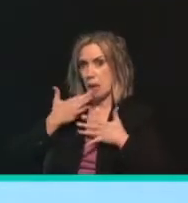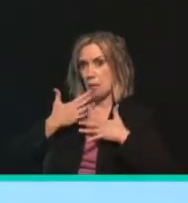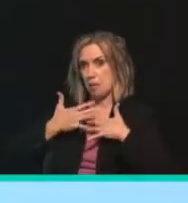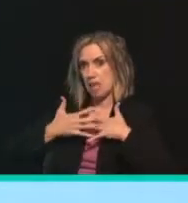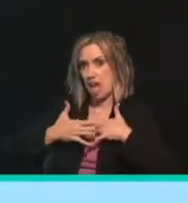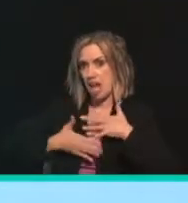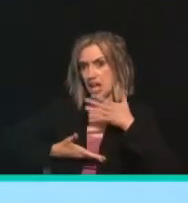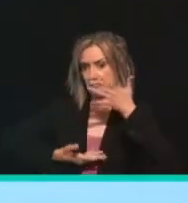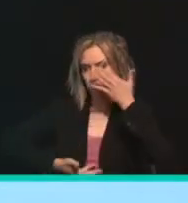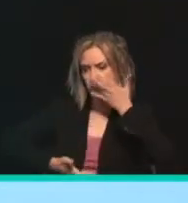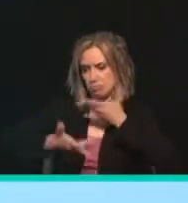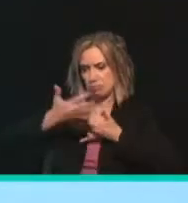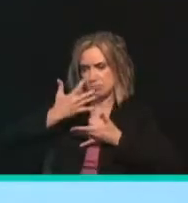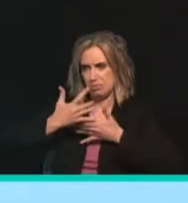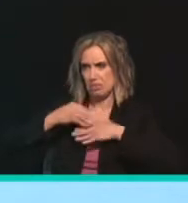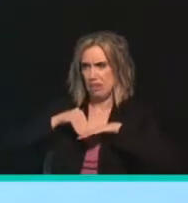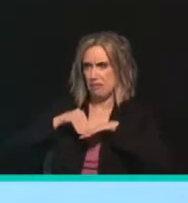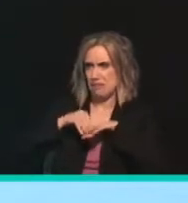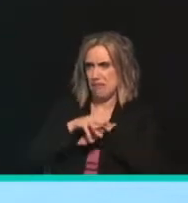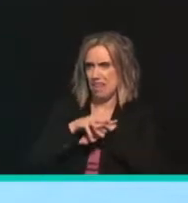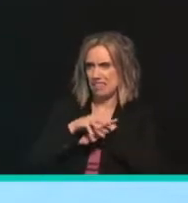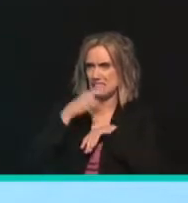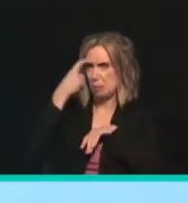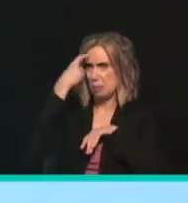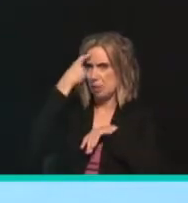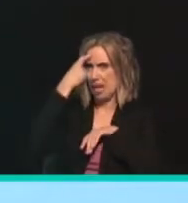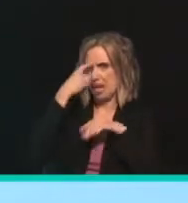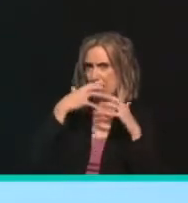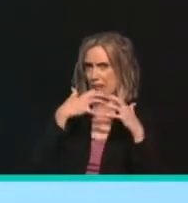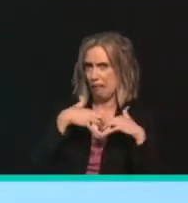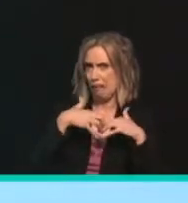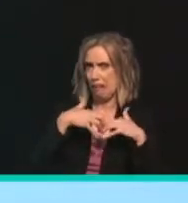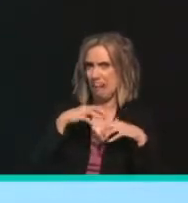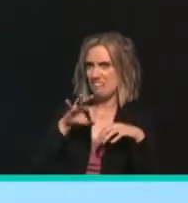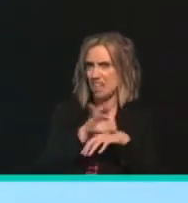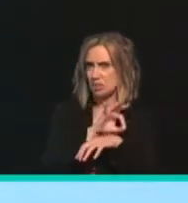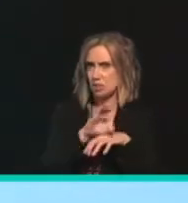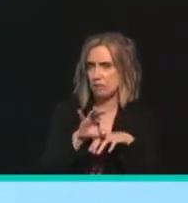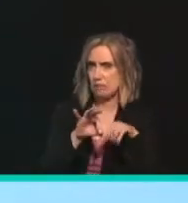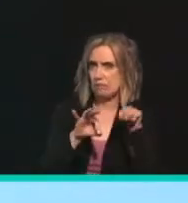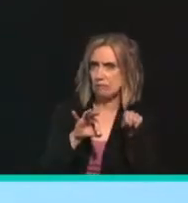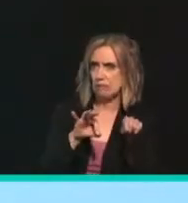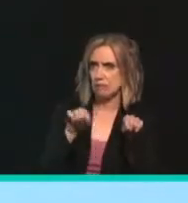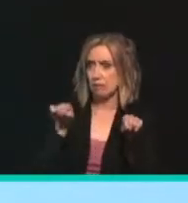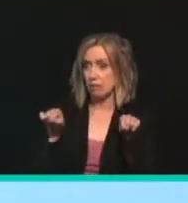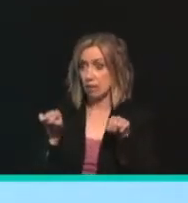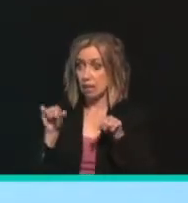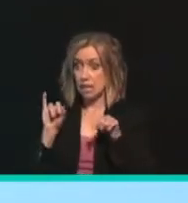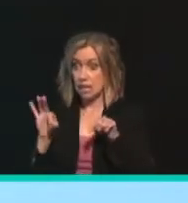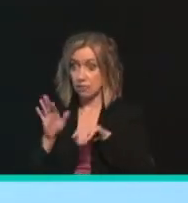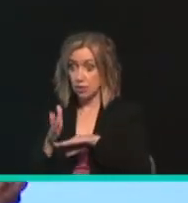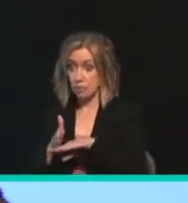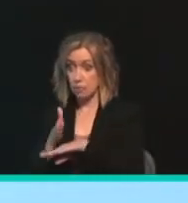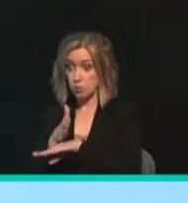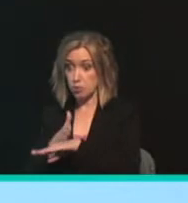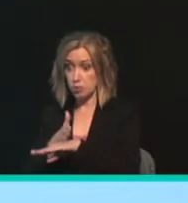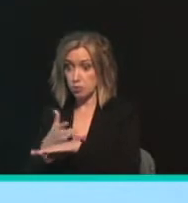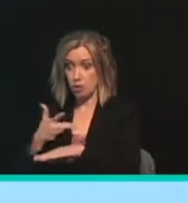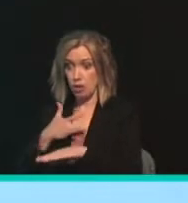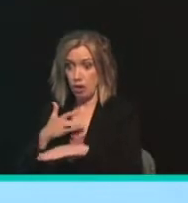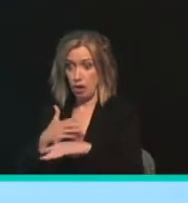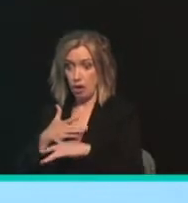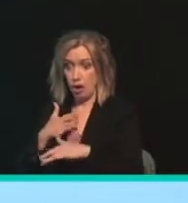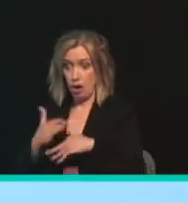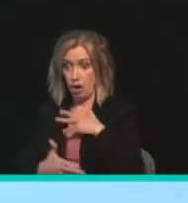poor cognitive function, if we treat poor cardiovascular function, can we improve